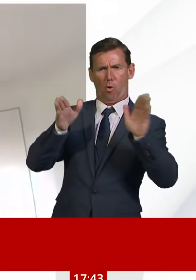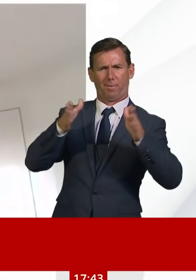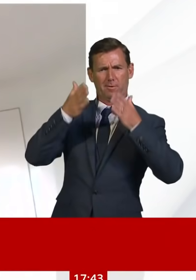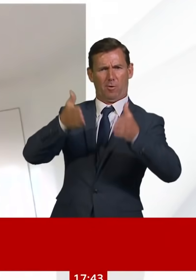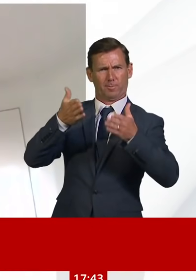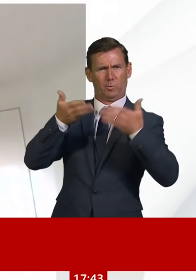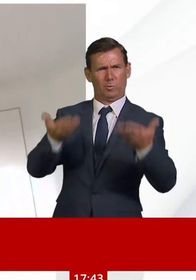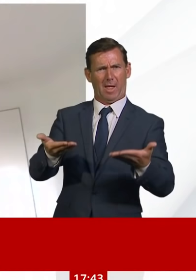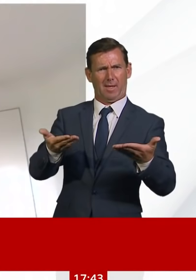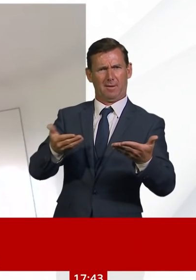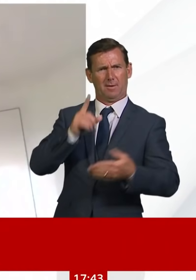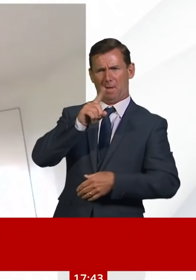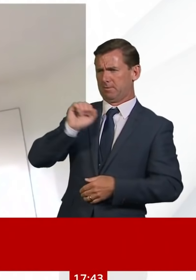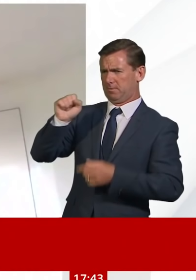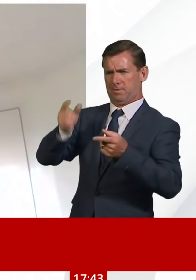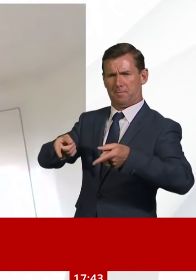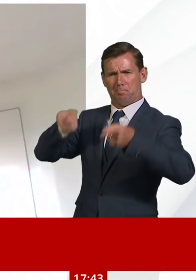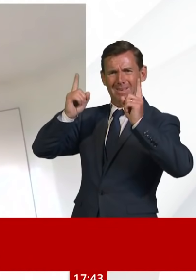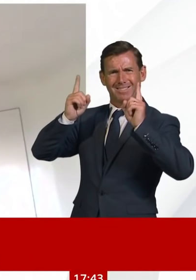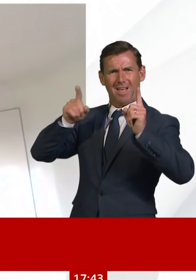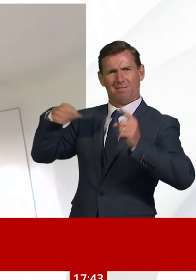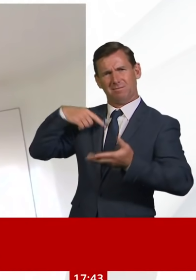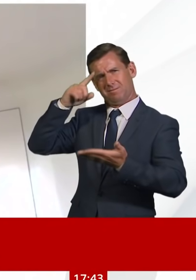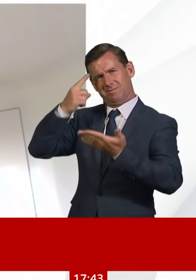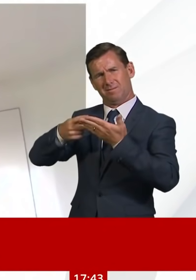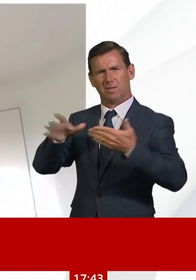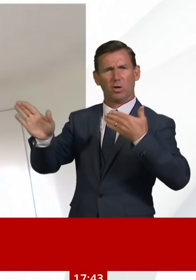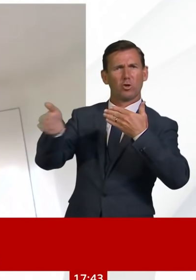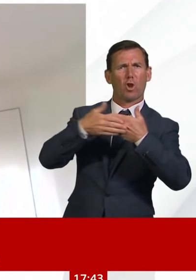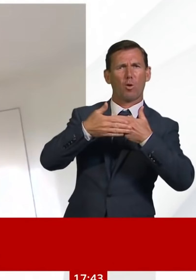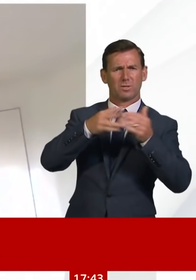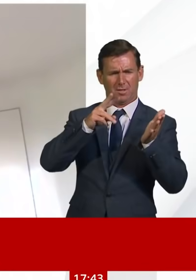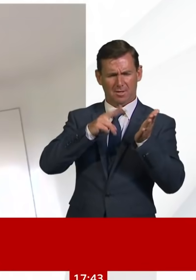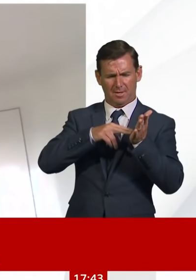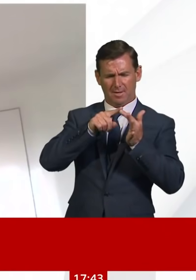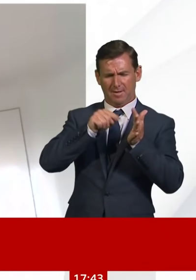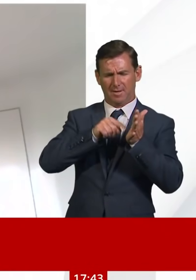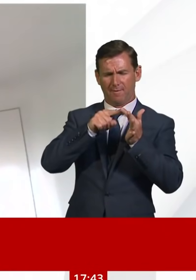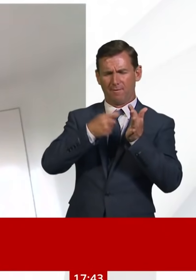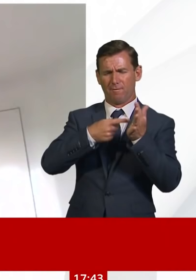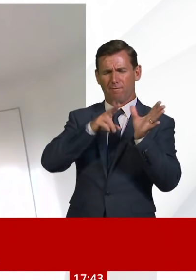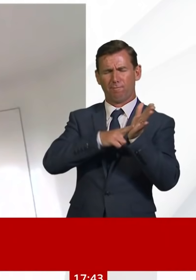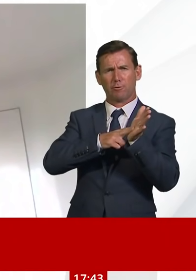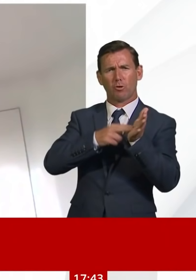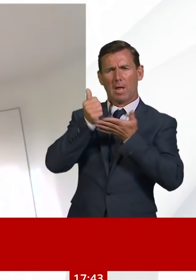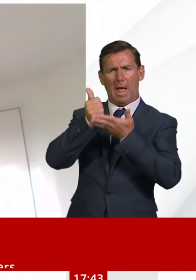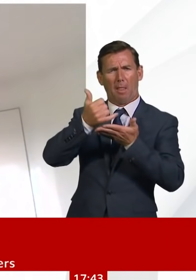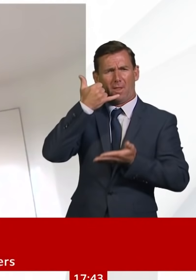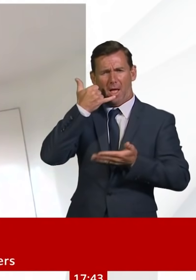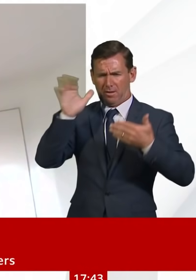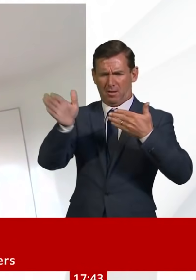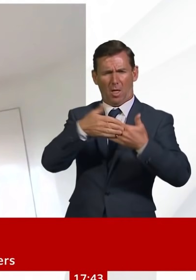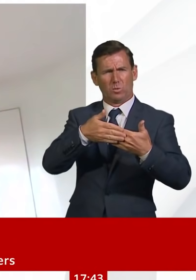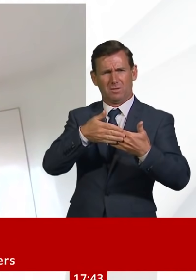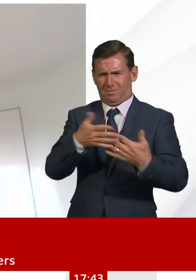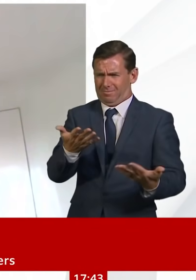the decision during this crisis to close the Veterans UK helpline, which helps many like him. So will you consider opening that again